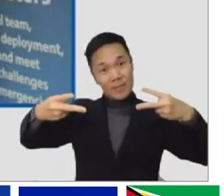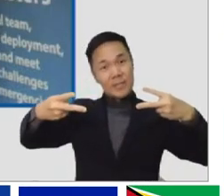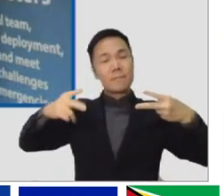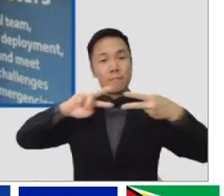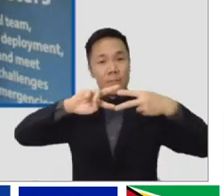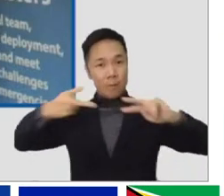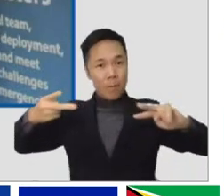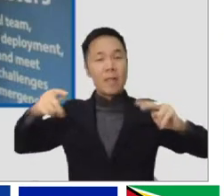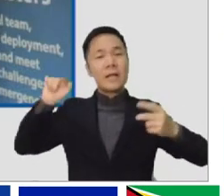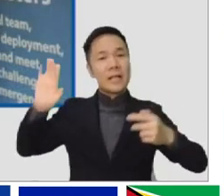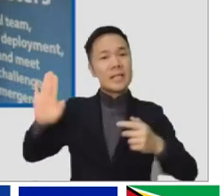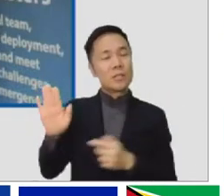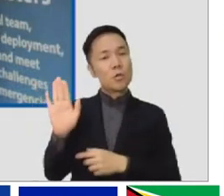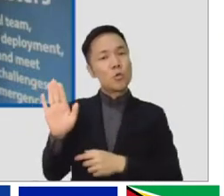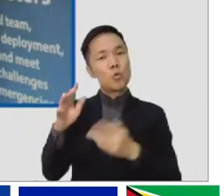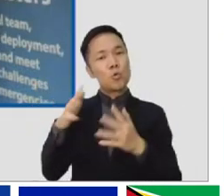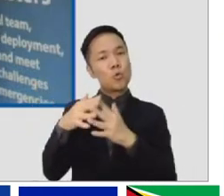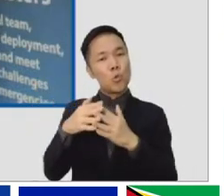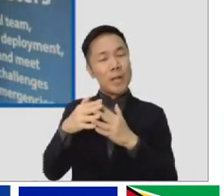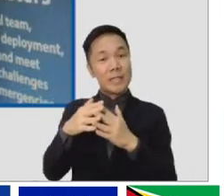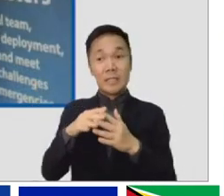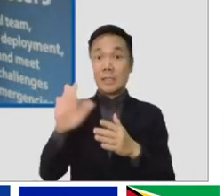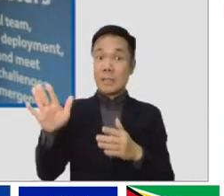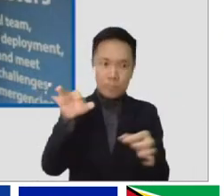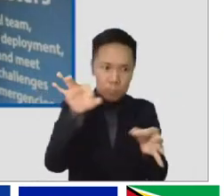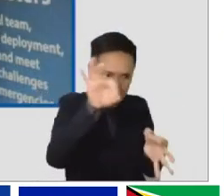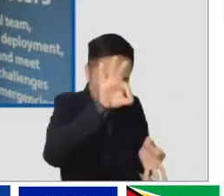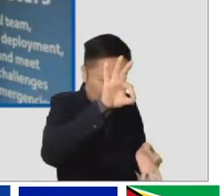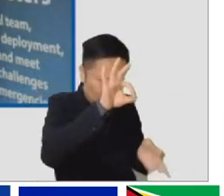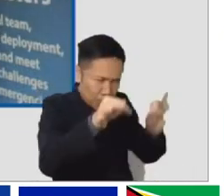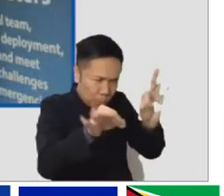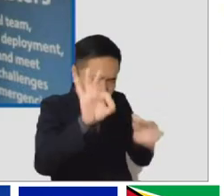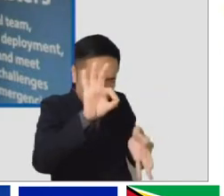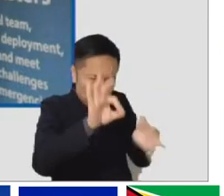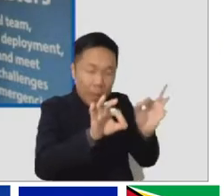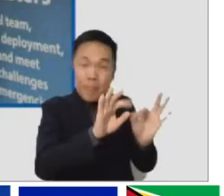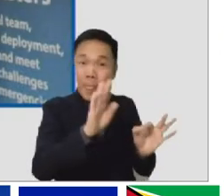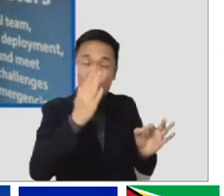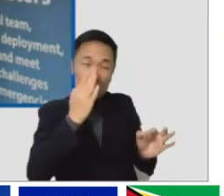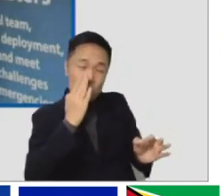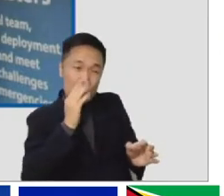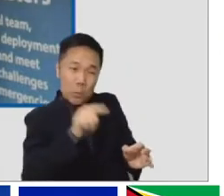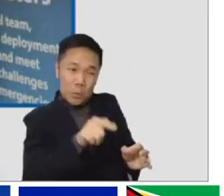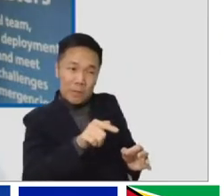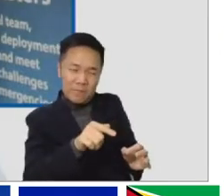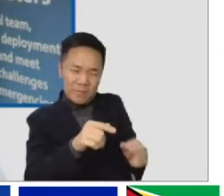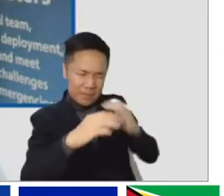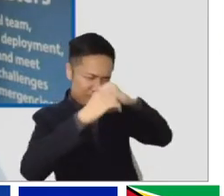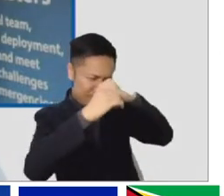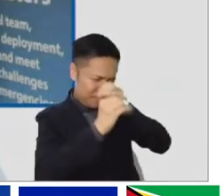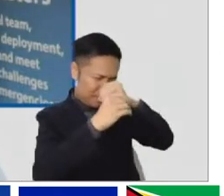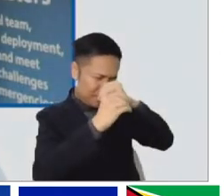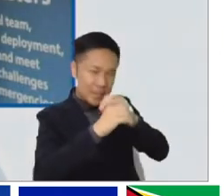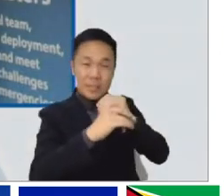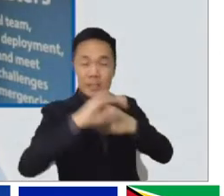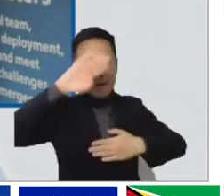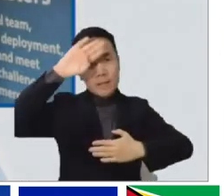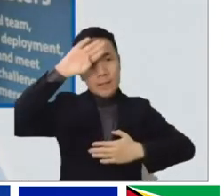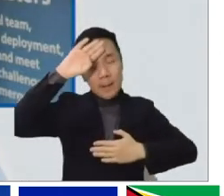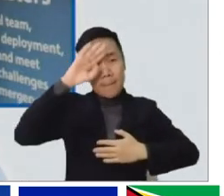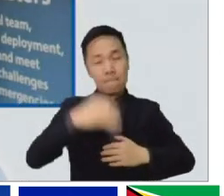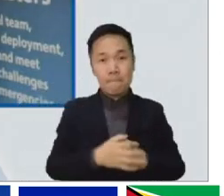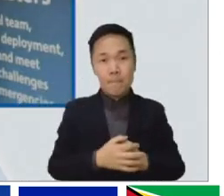with in-country capacity to detect the new variants, and also the inter-country work to